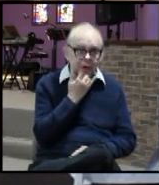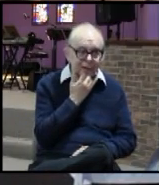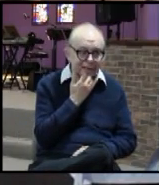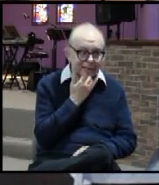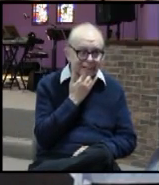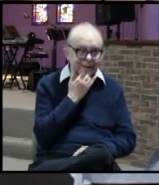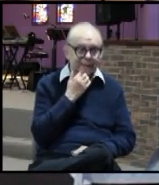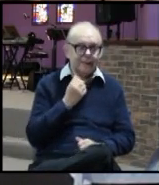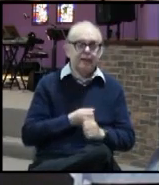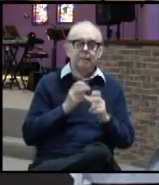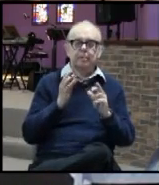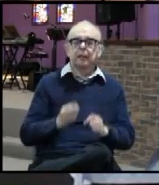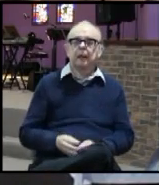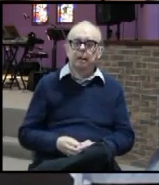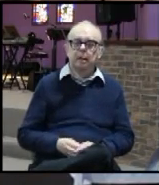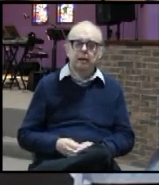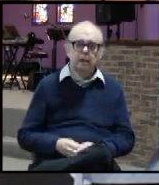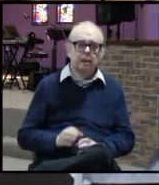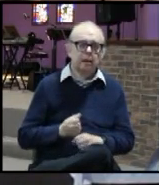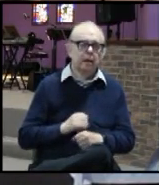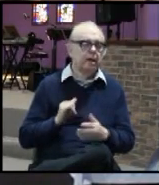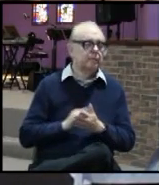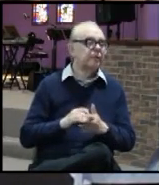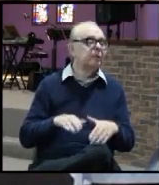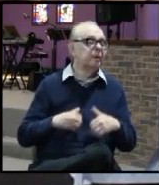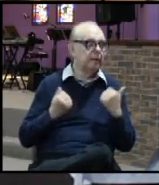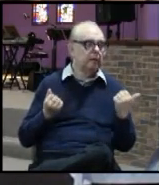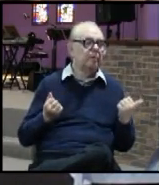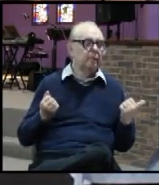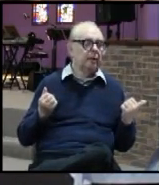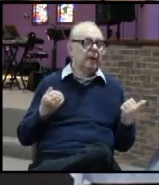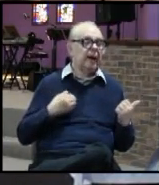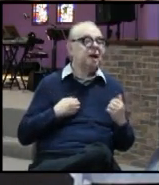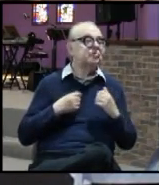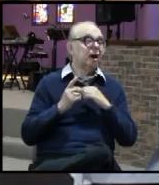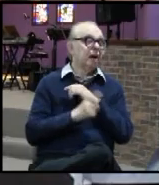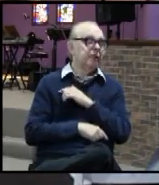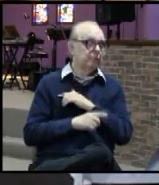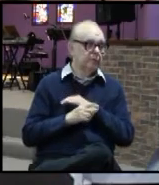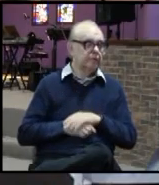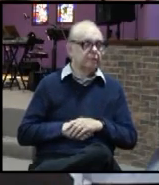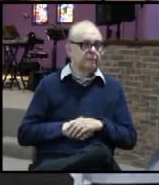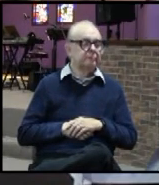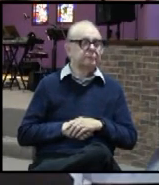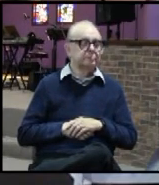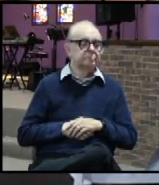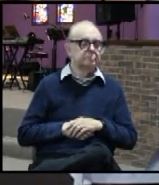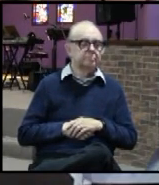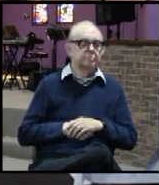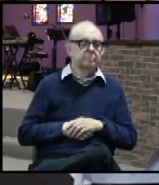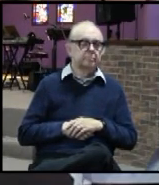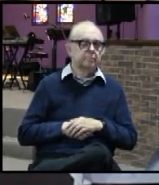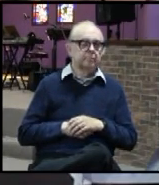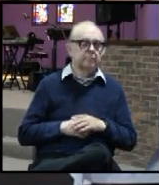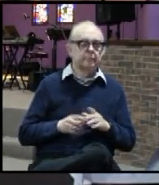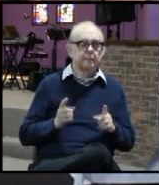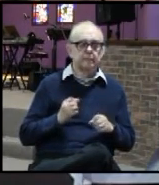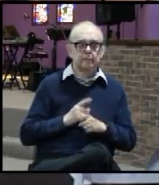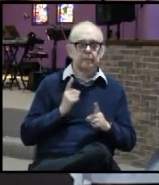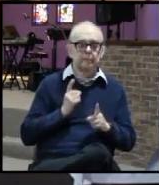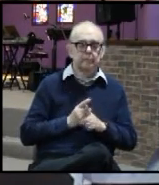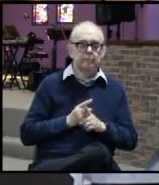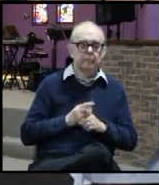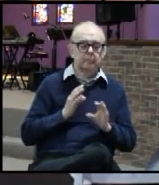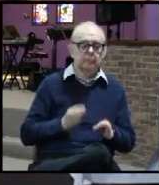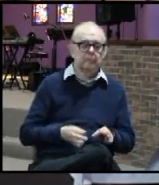Every decision, ladies and gentlemen, that you make in your life has a consequence. If you make the right decision for God,